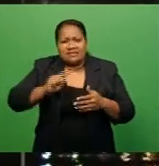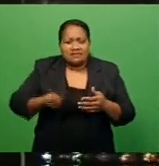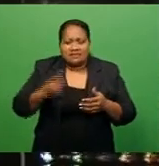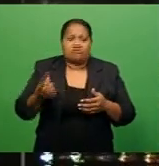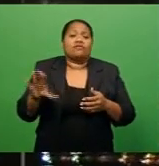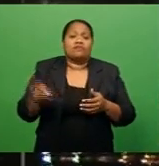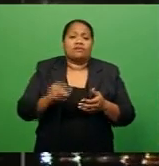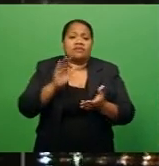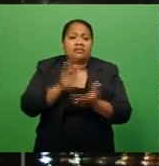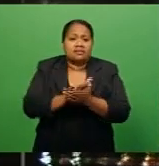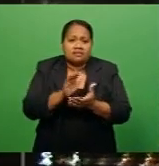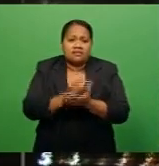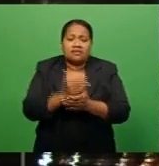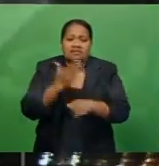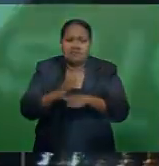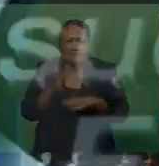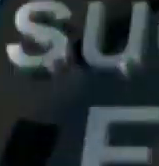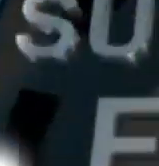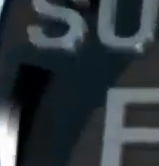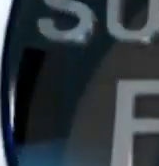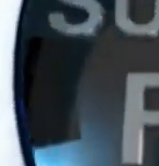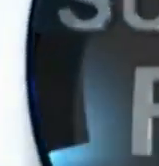tonight's success story.